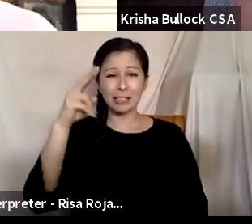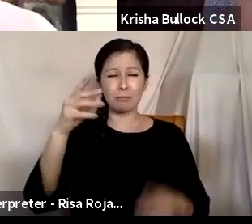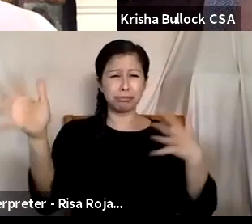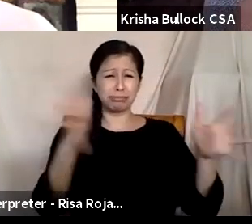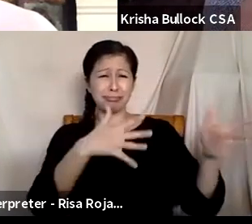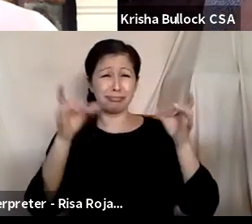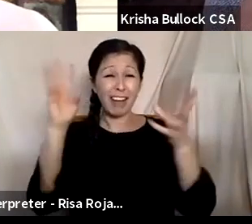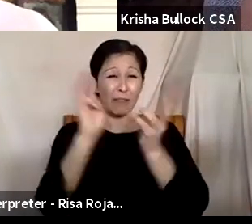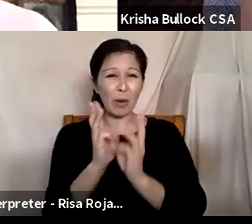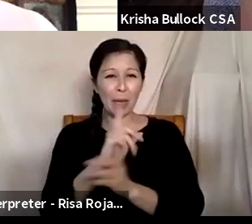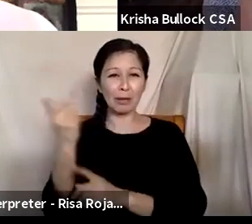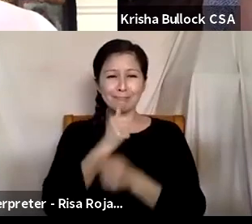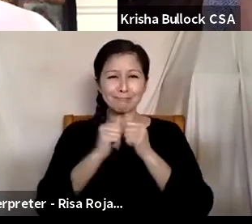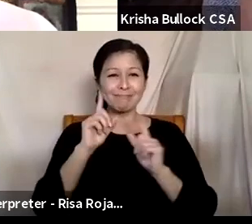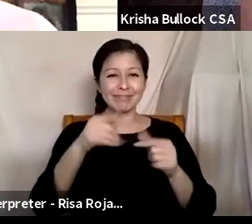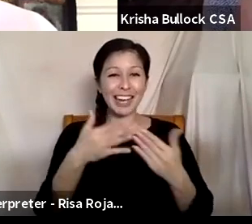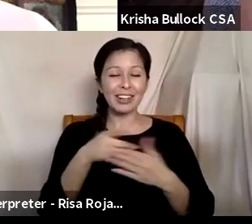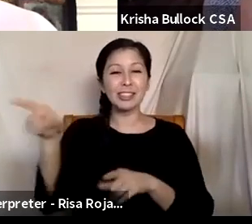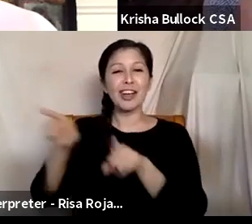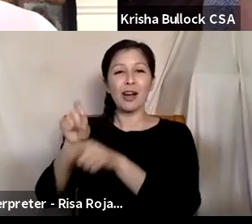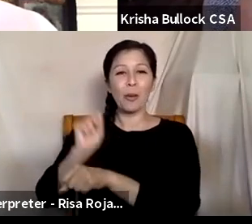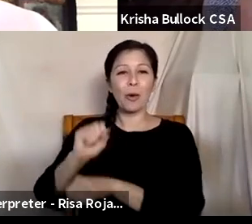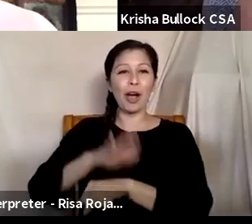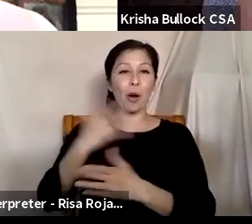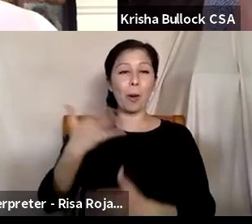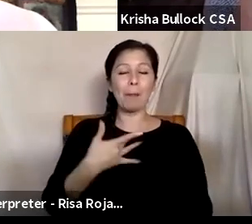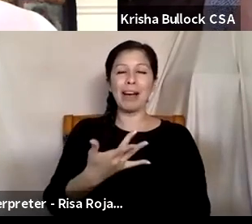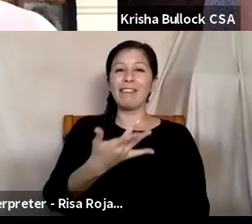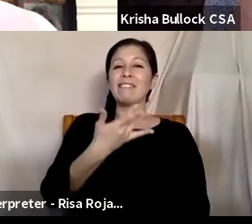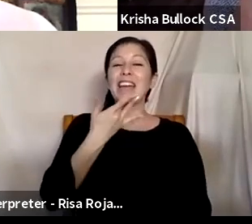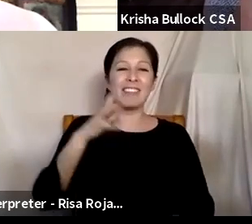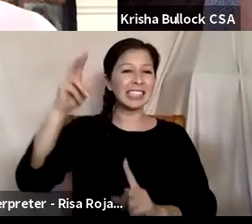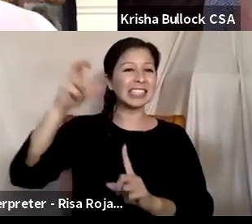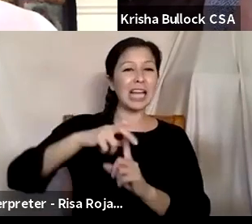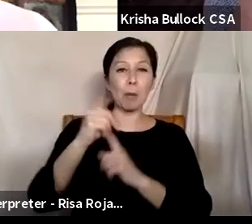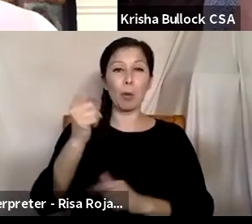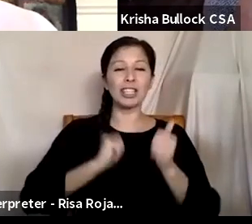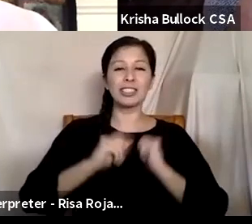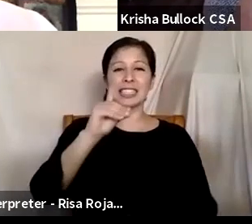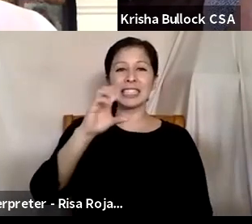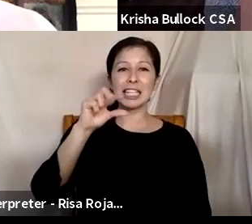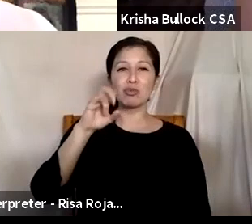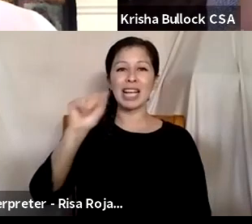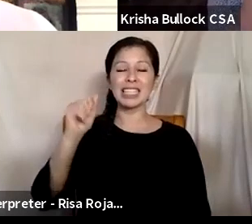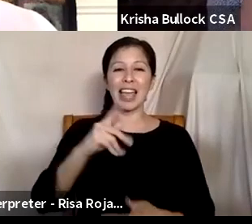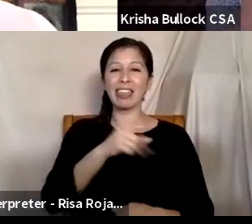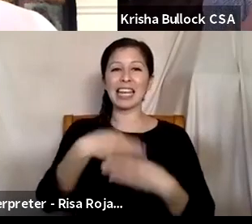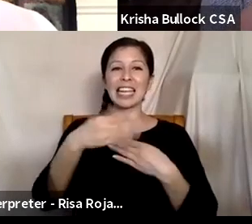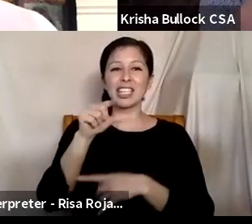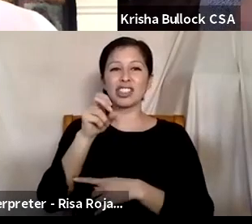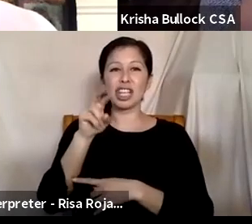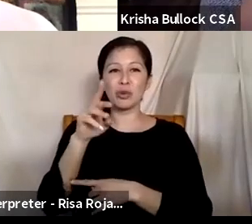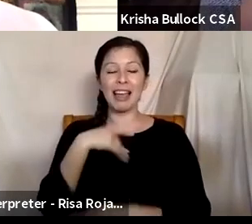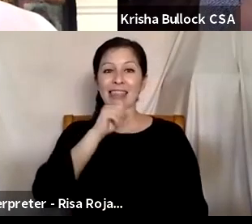but she also worked on one of my all-time favorite shows, Degrassi, The Next Generation. I